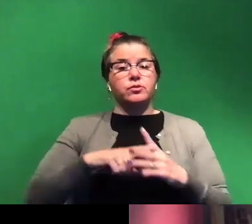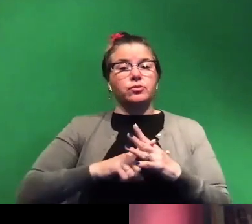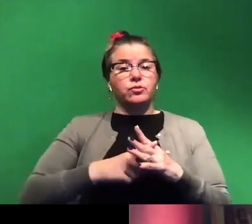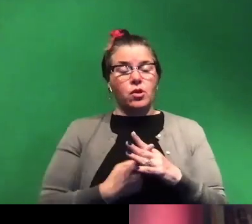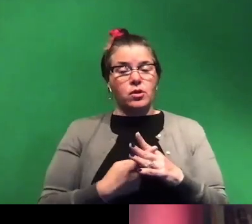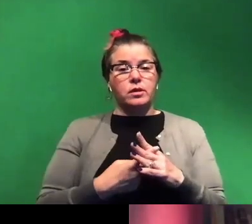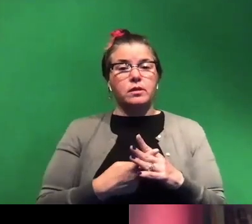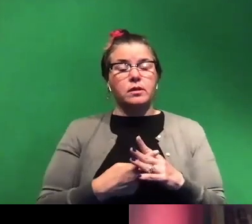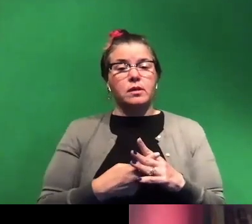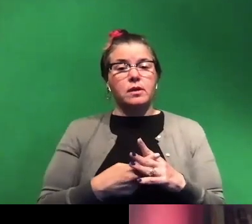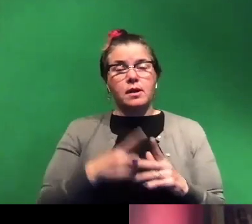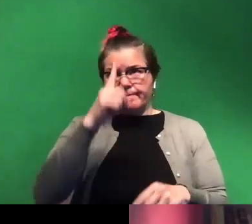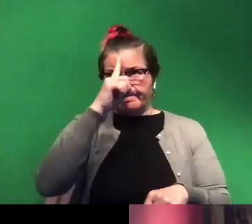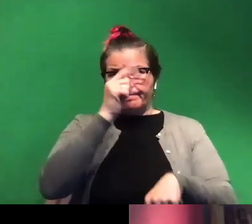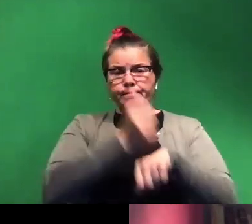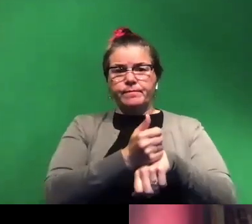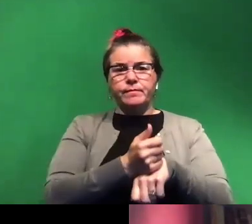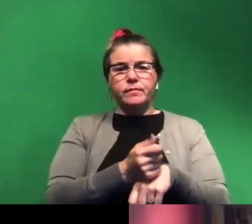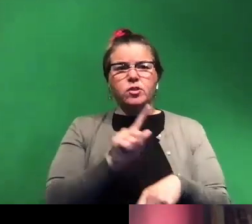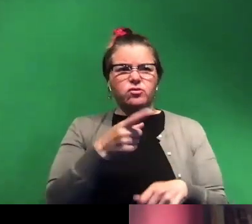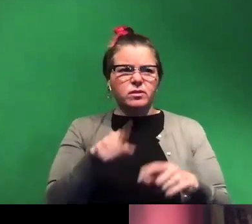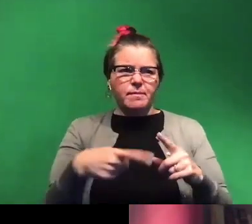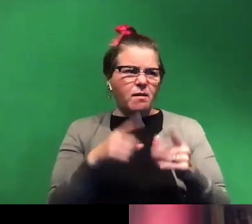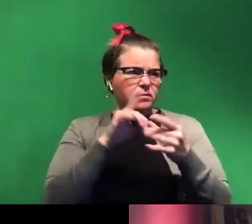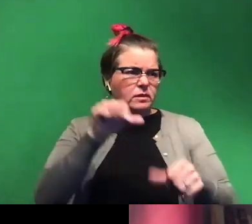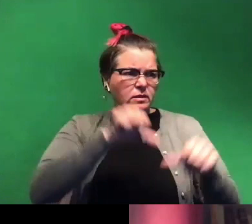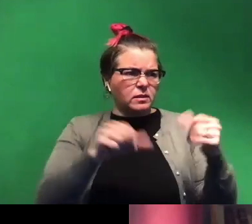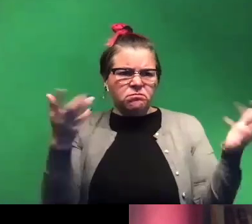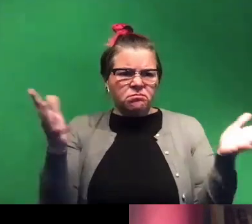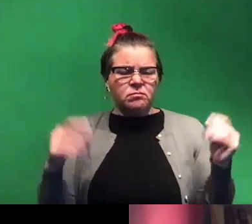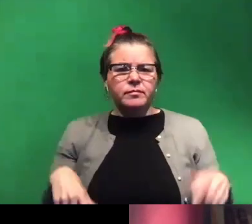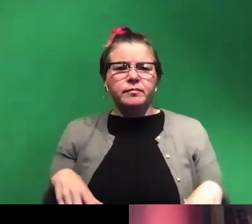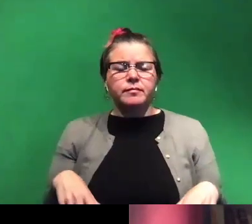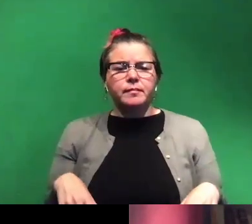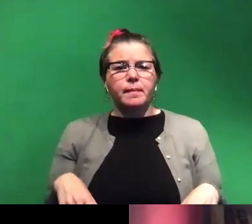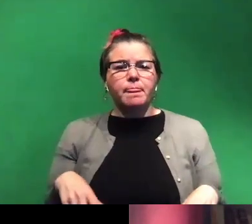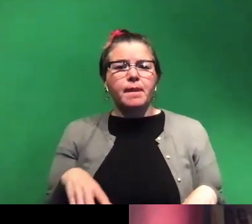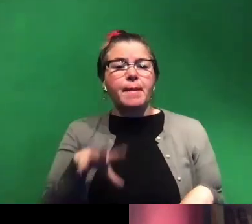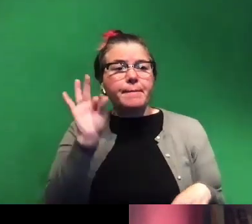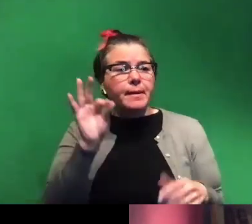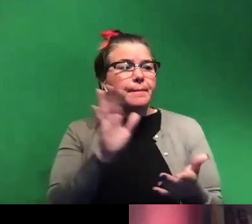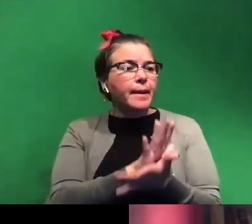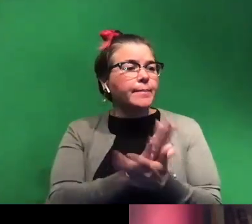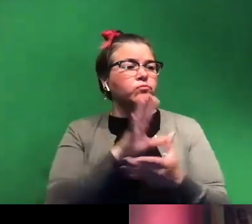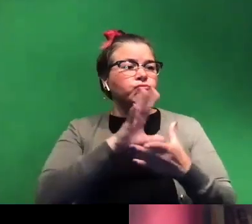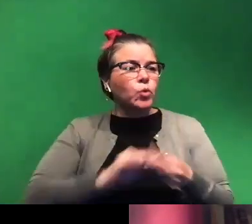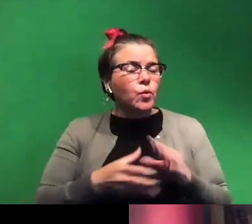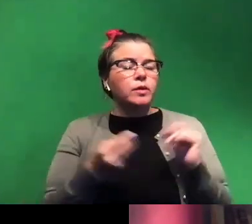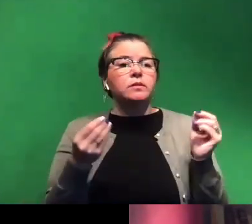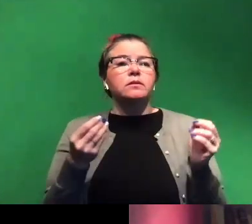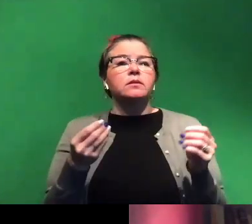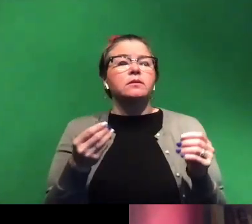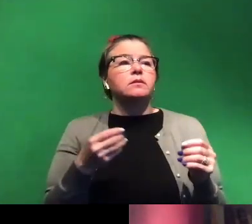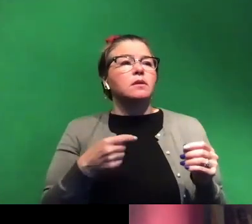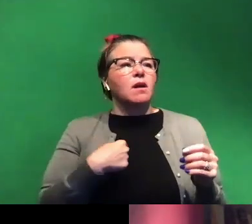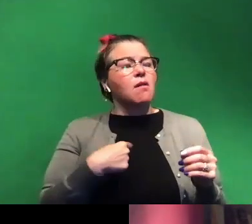very much had the mindset of, well, it's just about the science. I'm going to pick papers or stories that are just of interest to